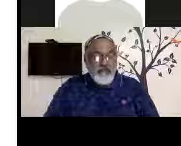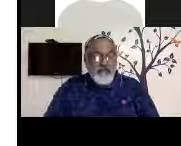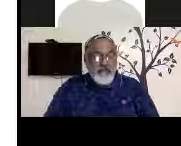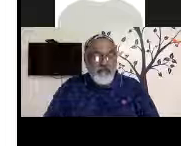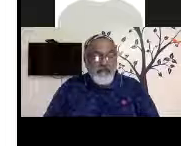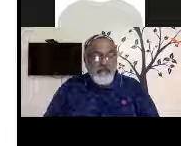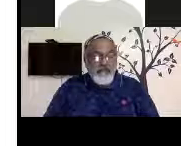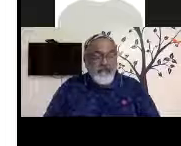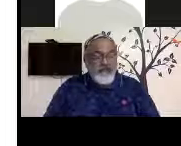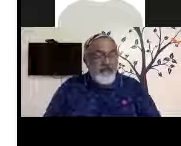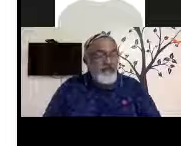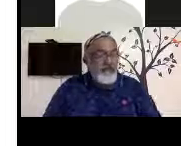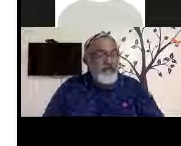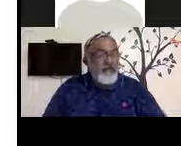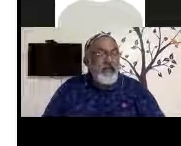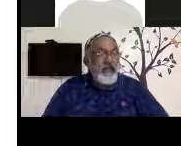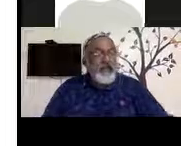of